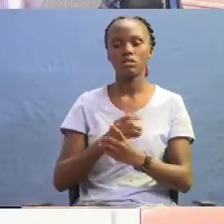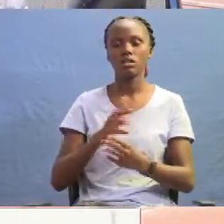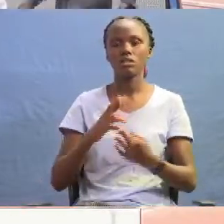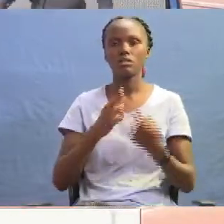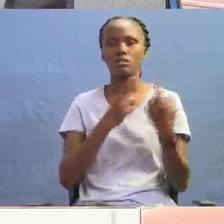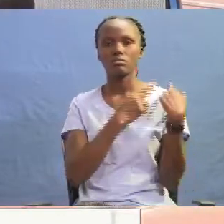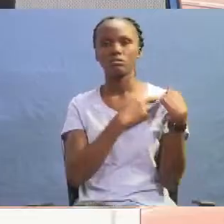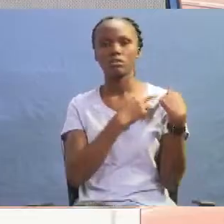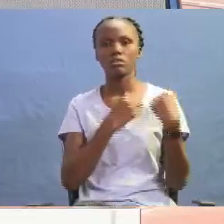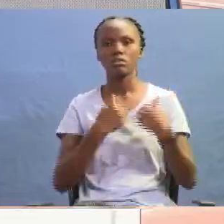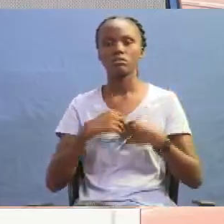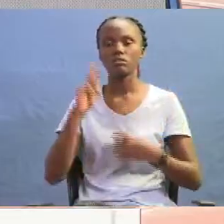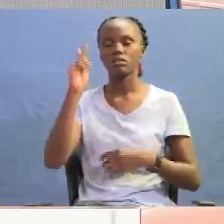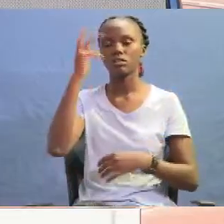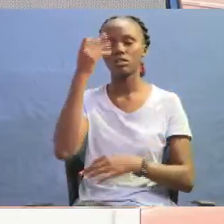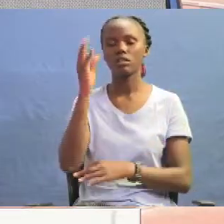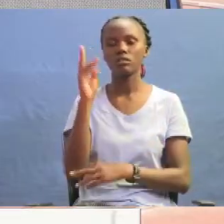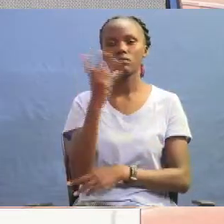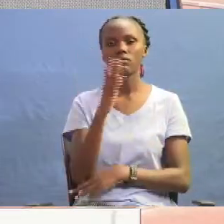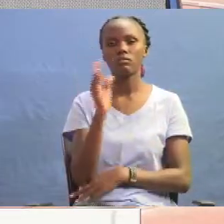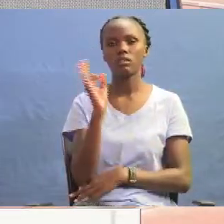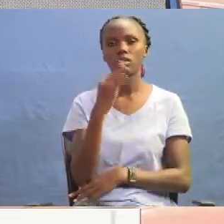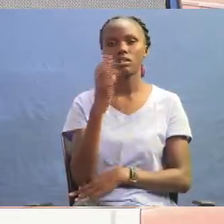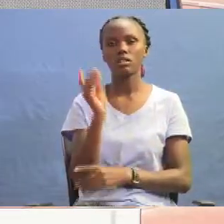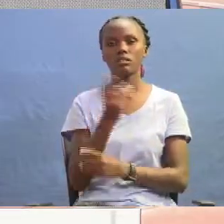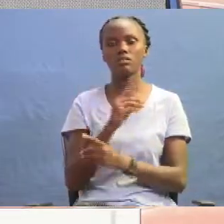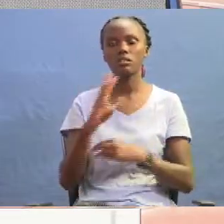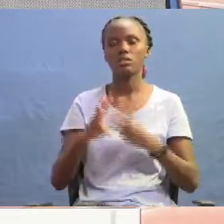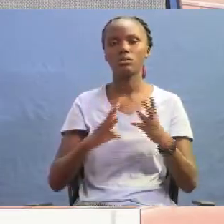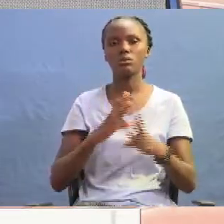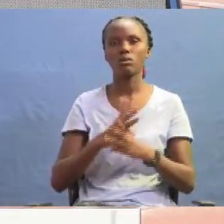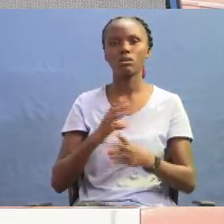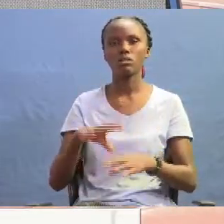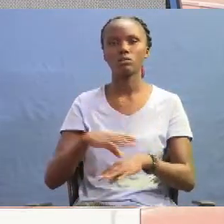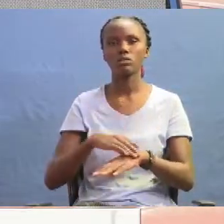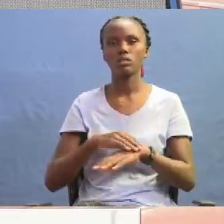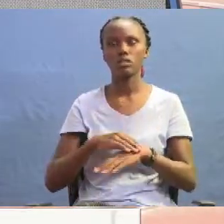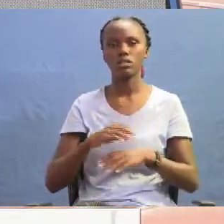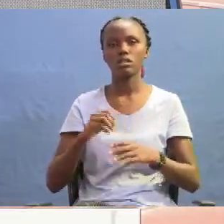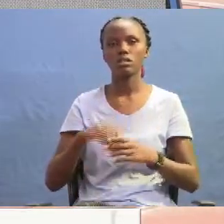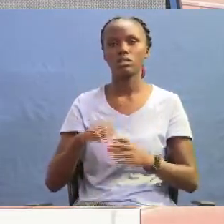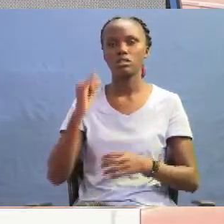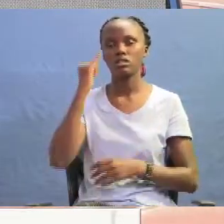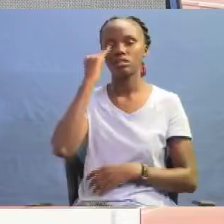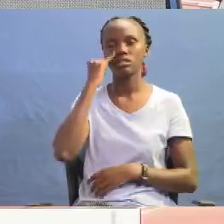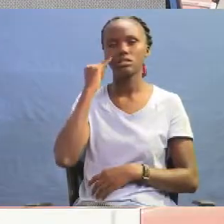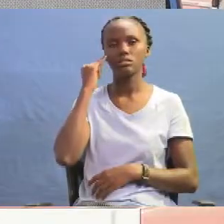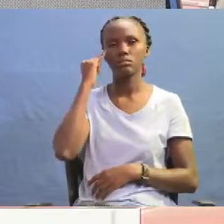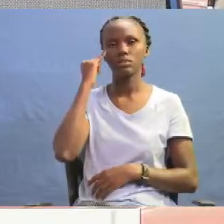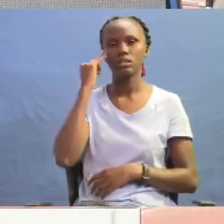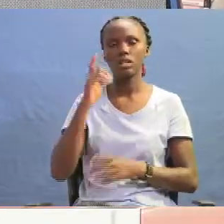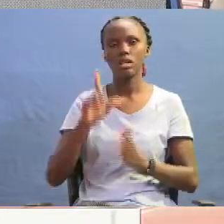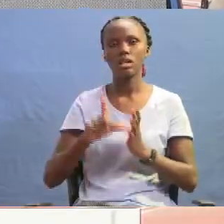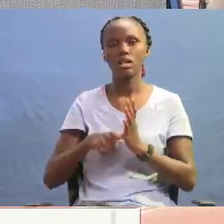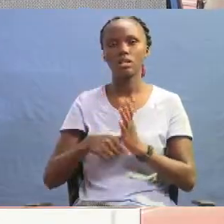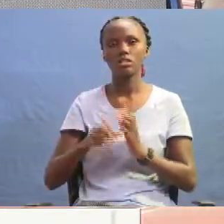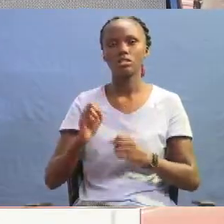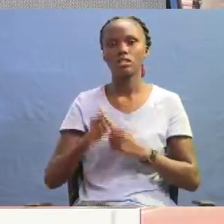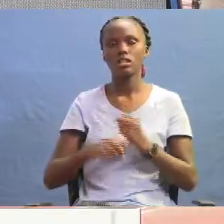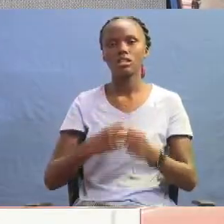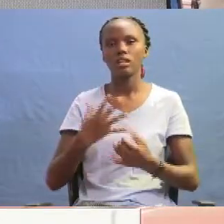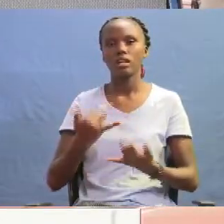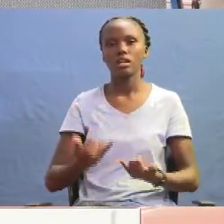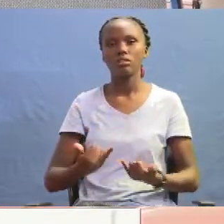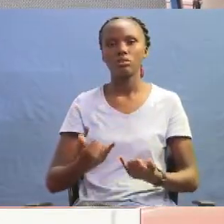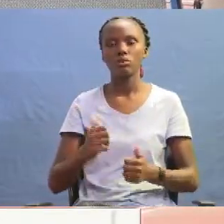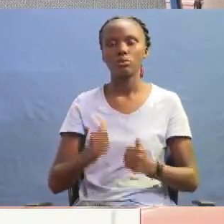responsibility of carrying Kenyan flag high in the World Athletics Championship that will be held in Tokyo, Japan later on this year. Whether